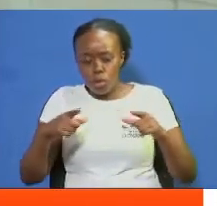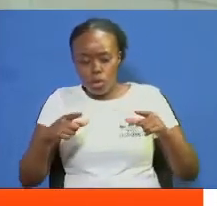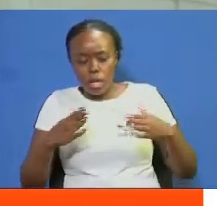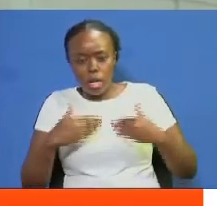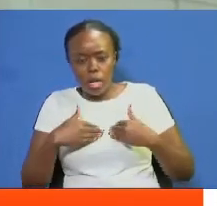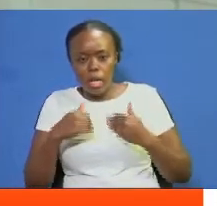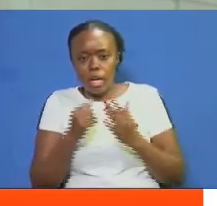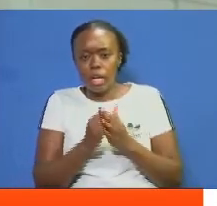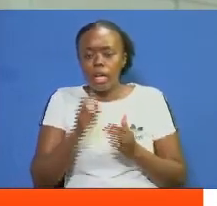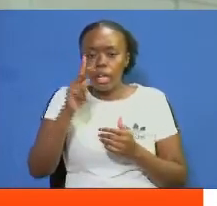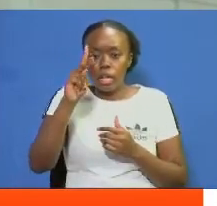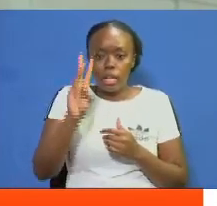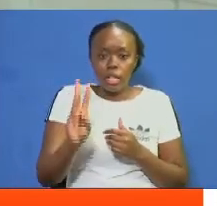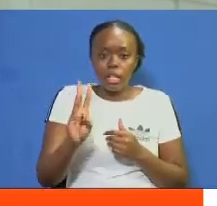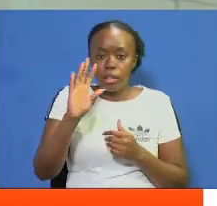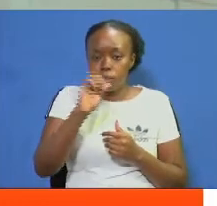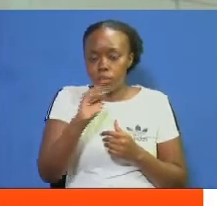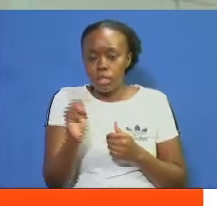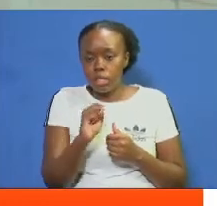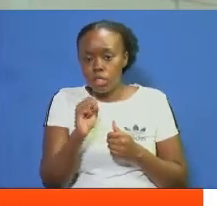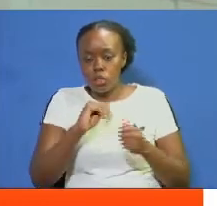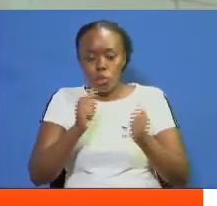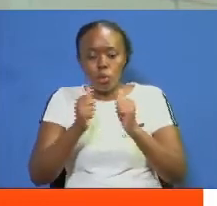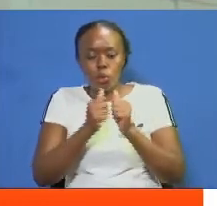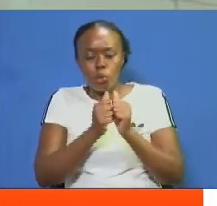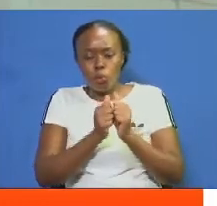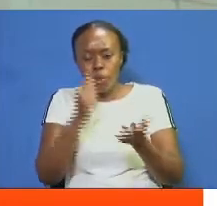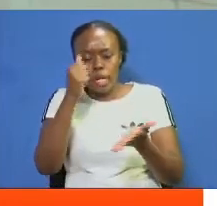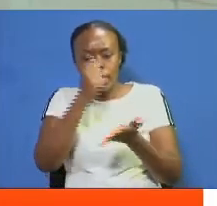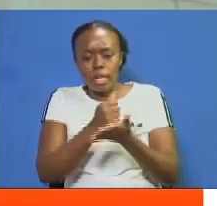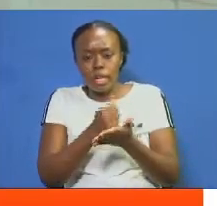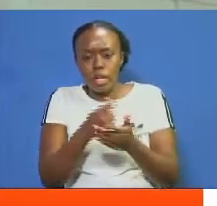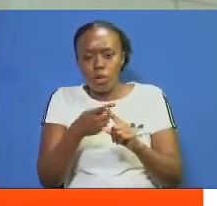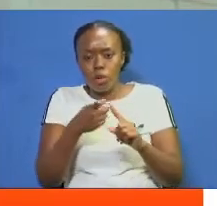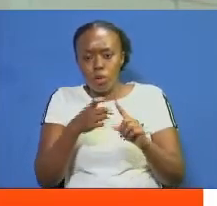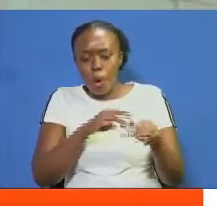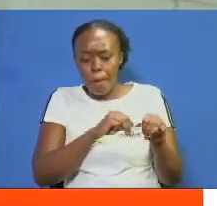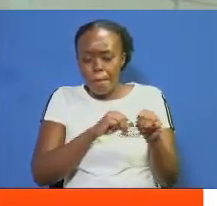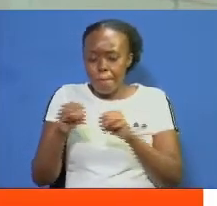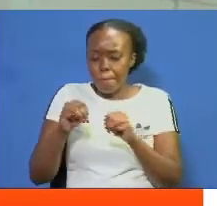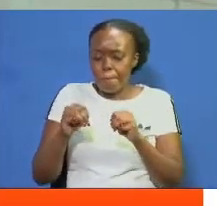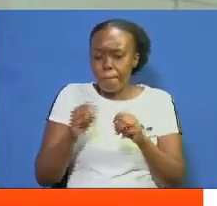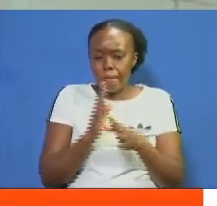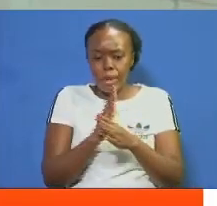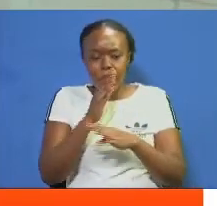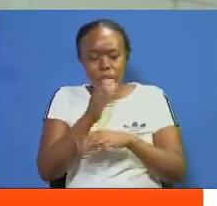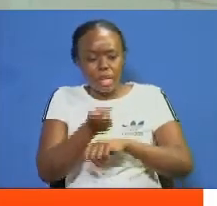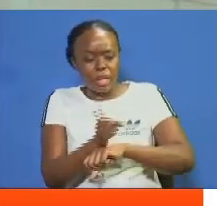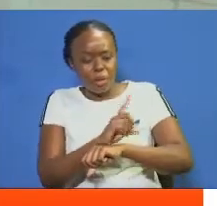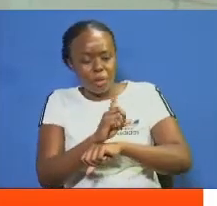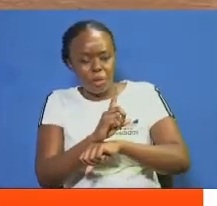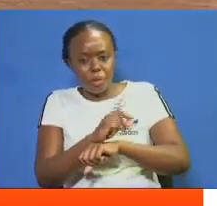Kenya Wildlife Service with order given to the residents to vacate in the next 24 hours.